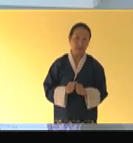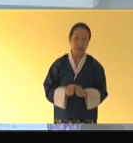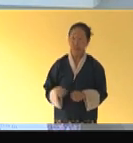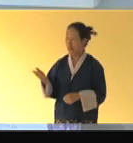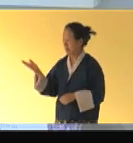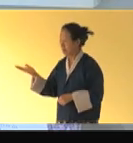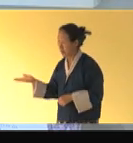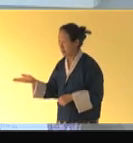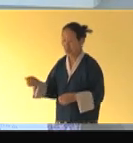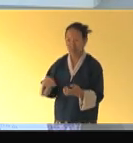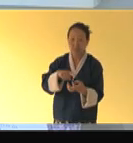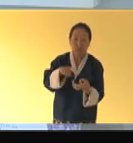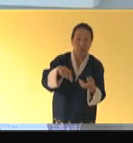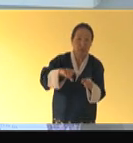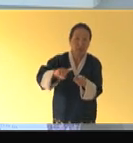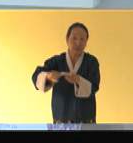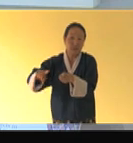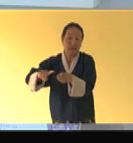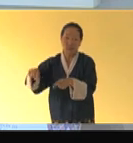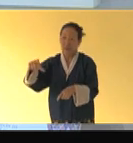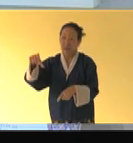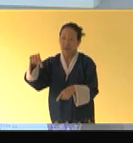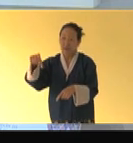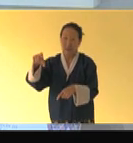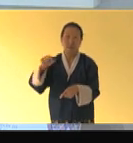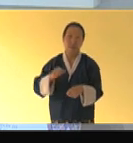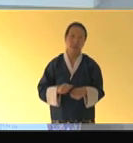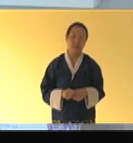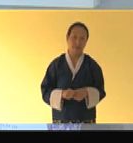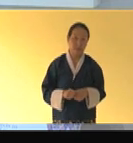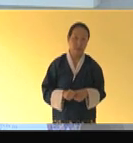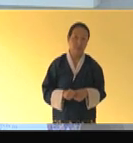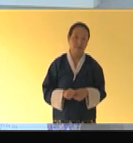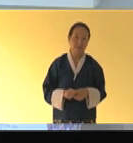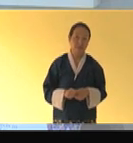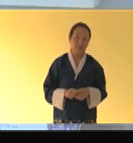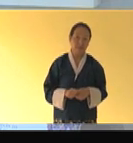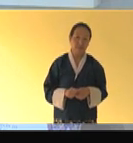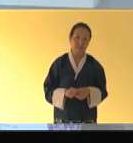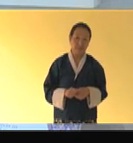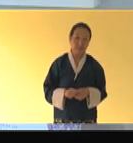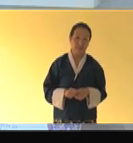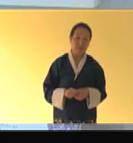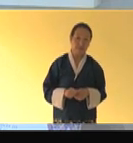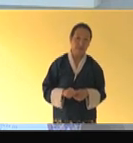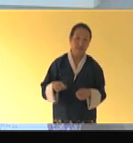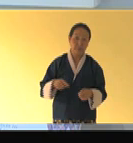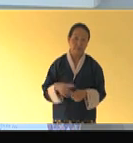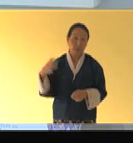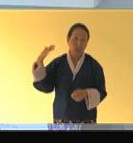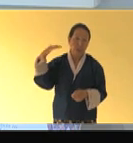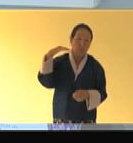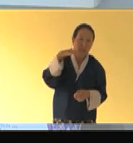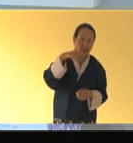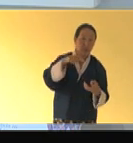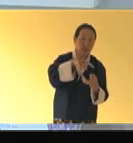here we have displayed only the common insects that are found across the Bhutan.